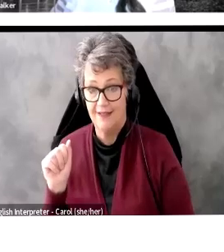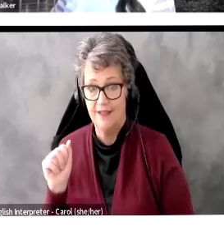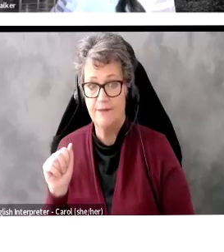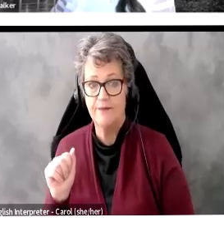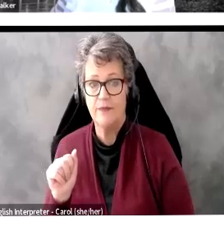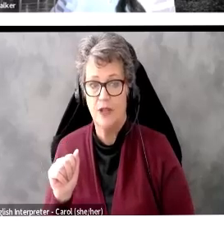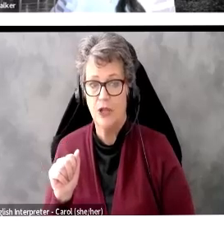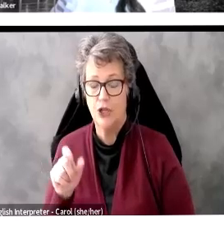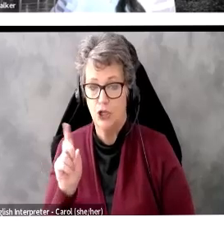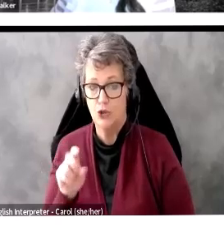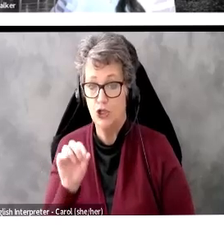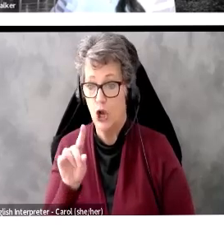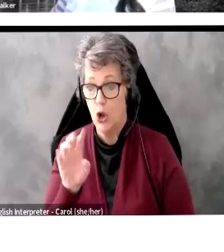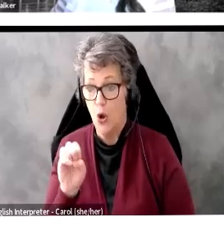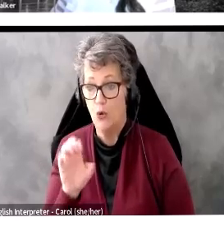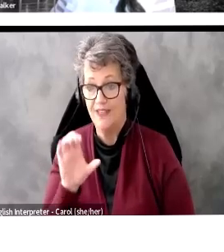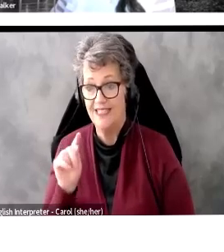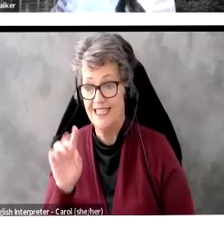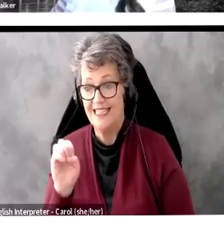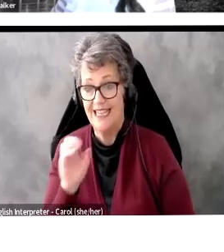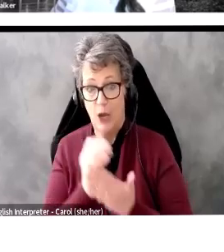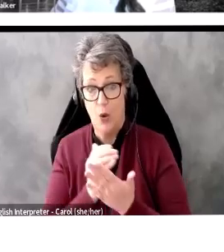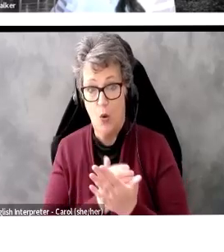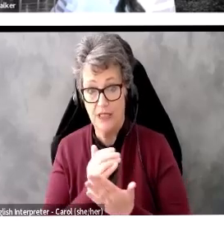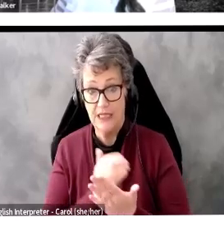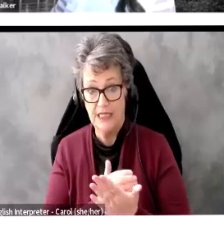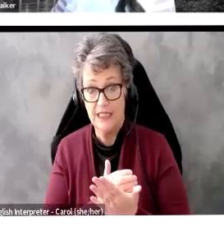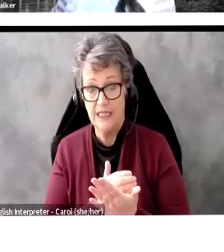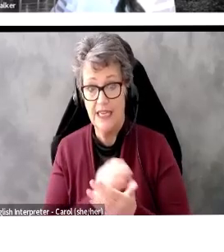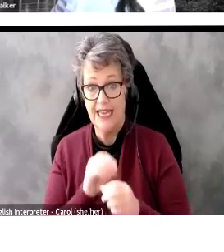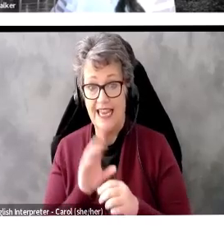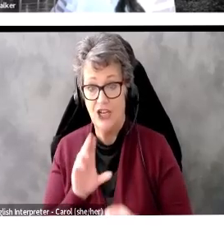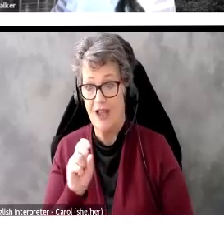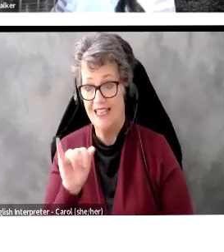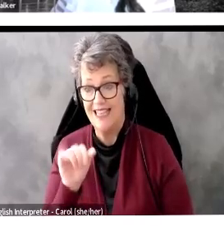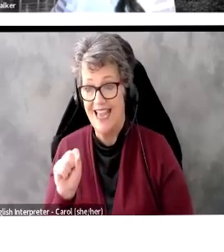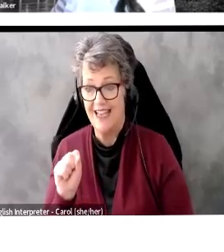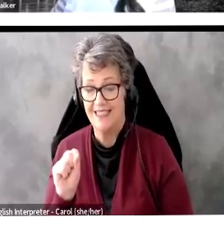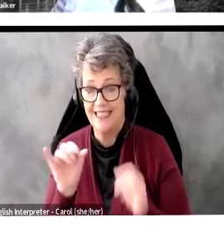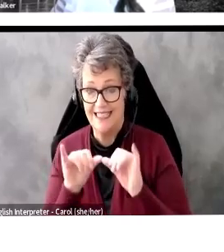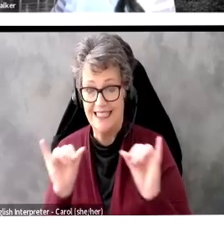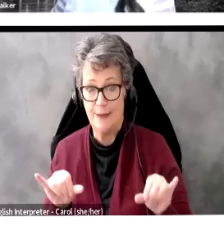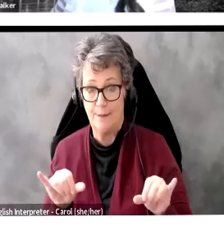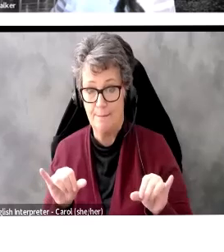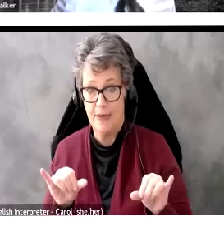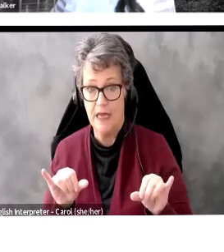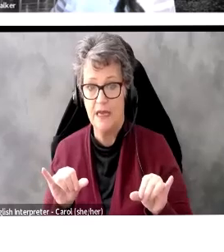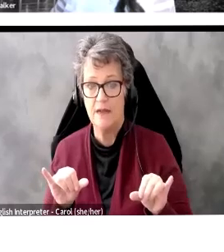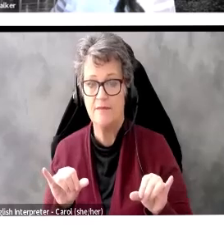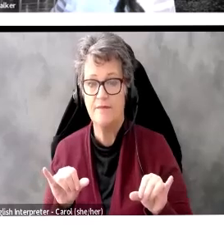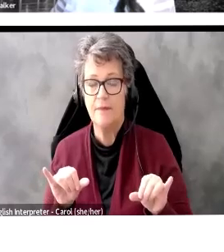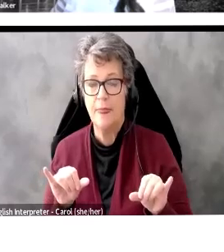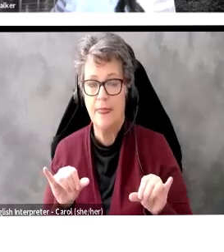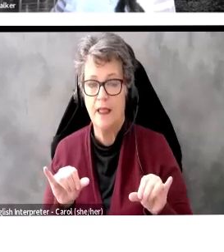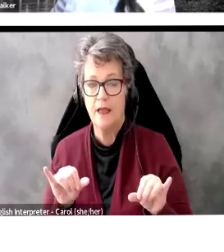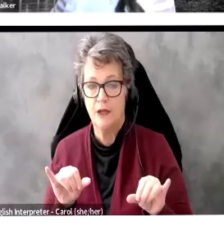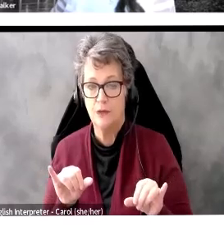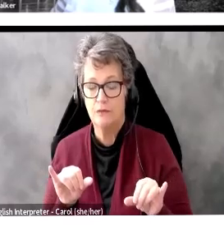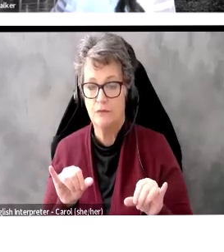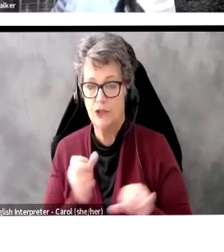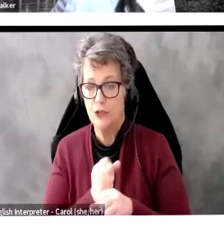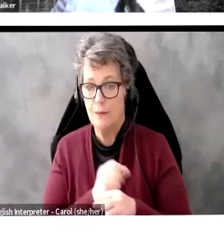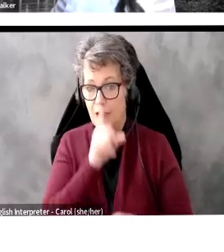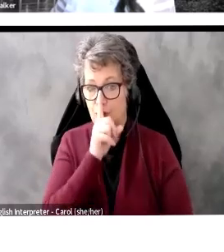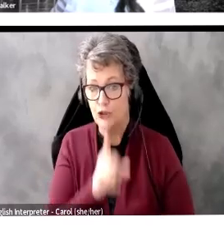should code your CTE courses in your SIS systems to